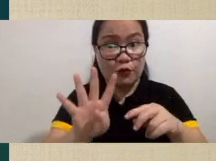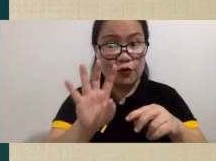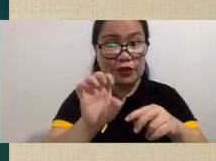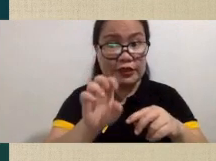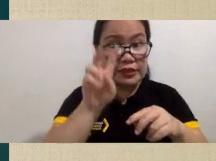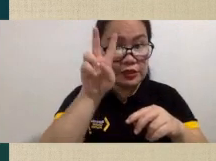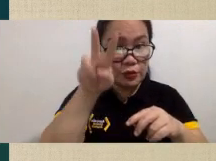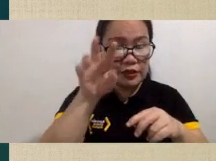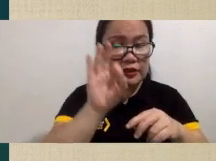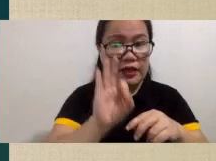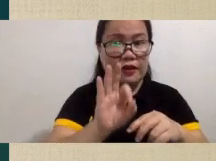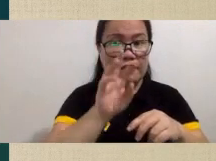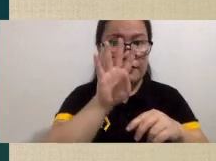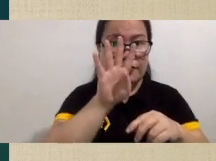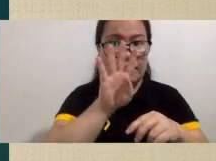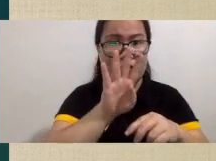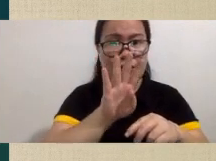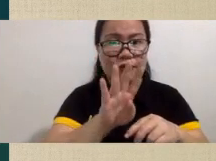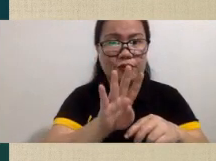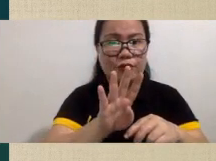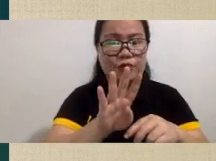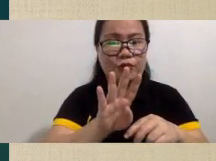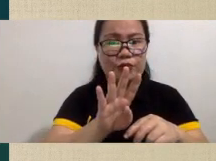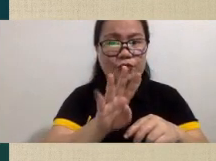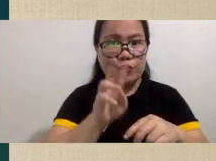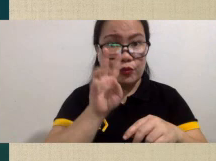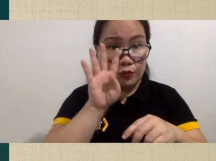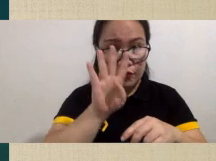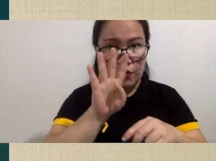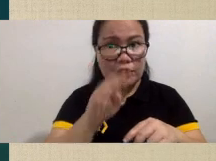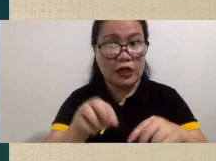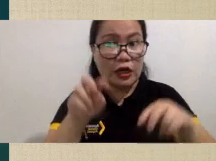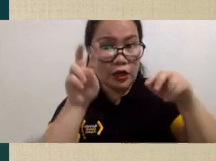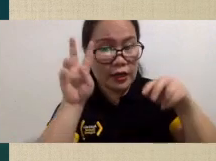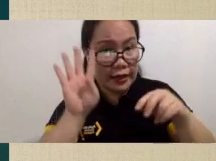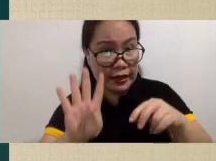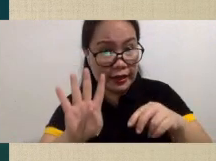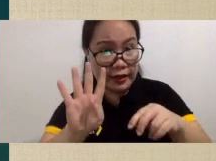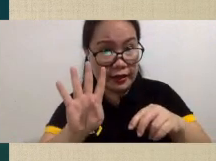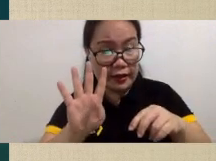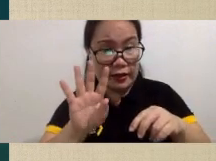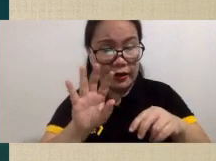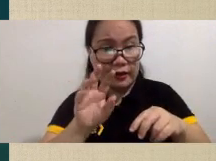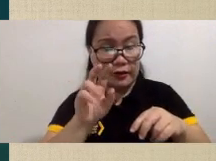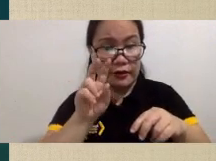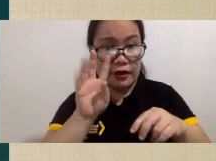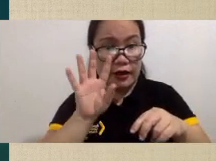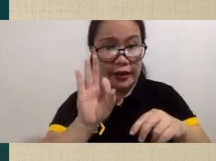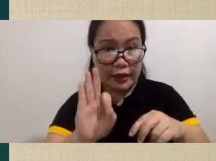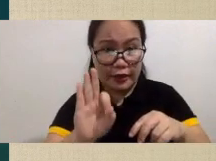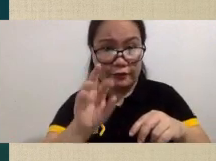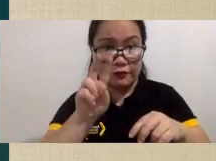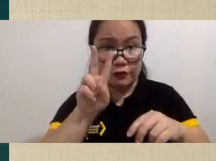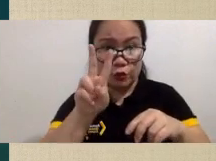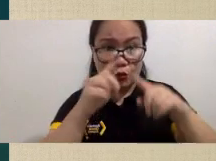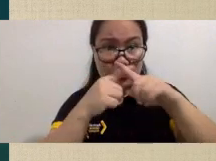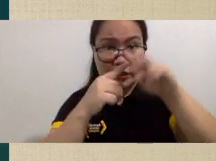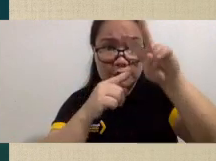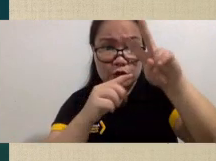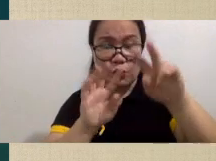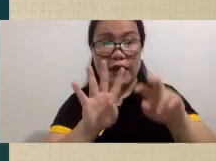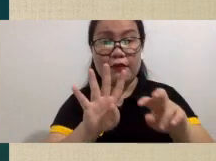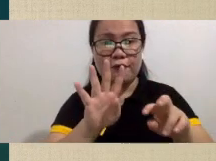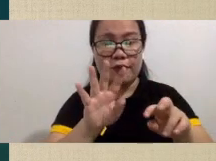will become 4. And then, e squared, f raised to 4 tayo ngayon. Kasi f raised to 2 yon.